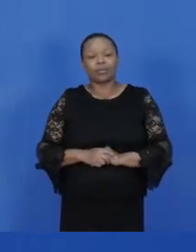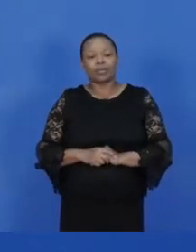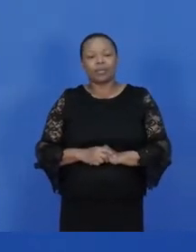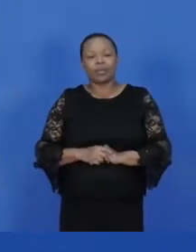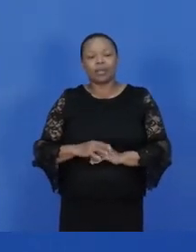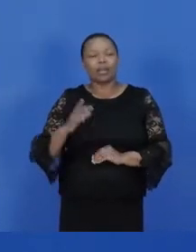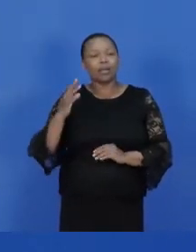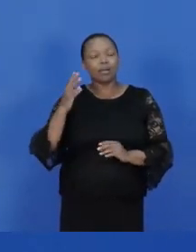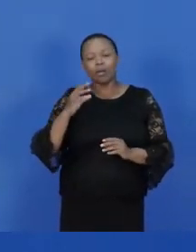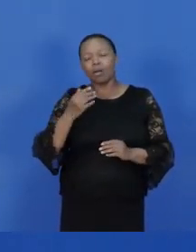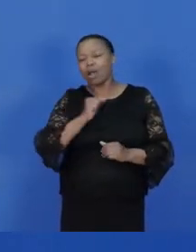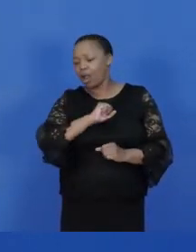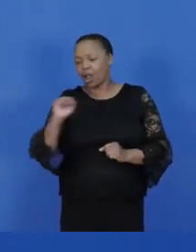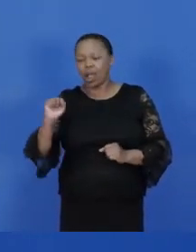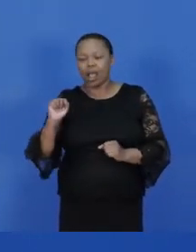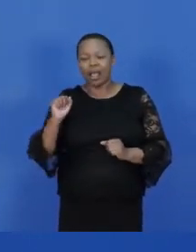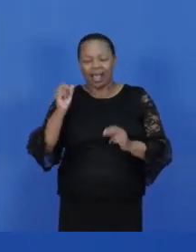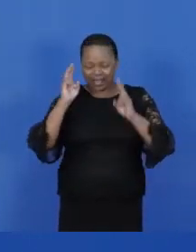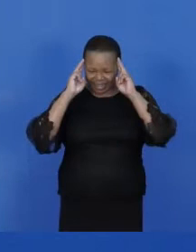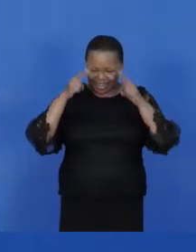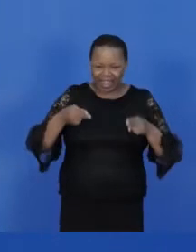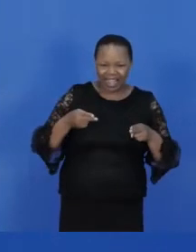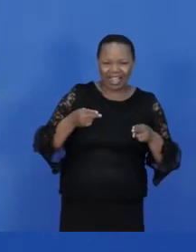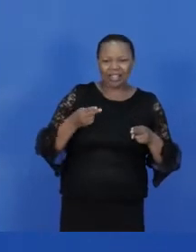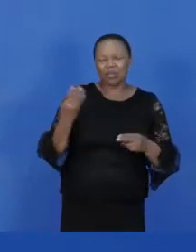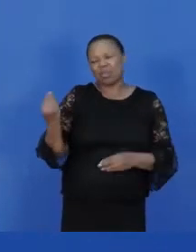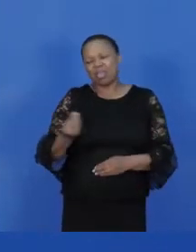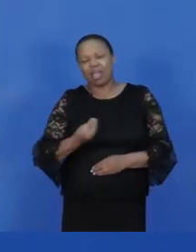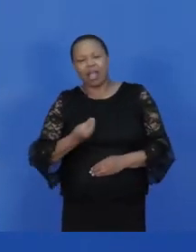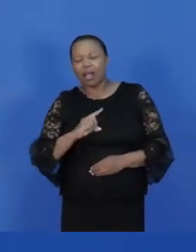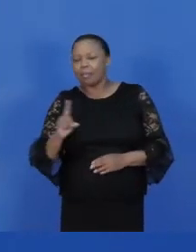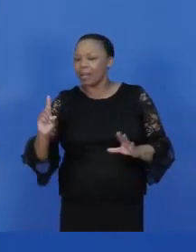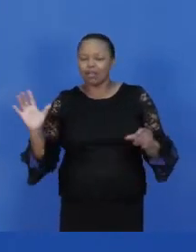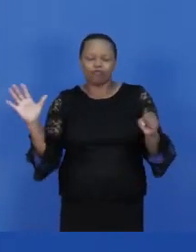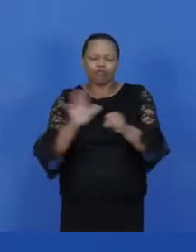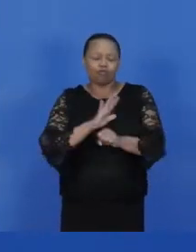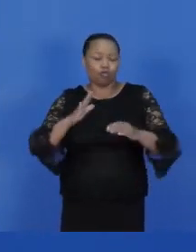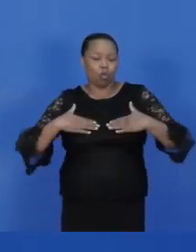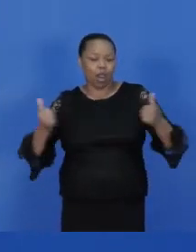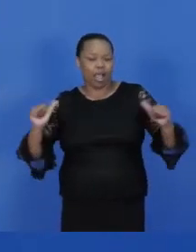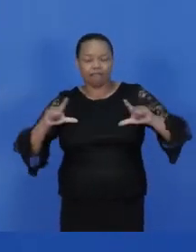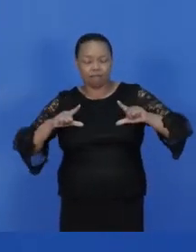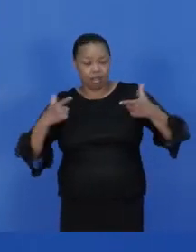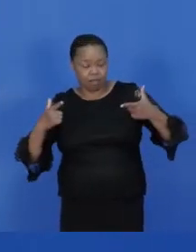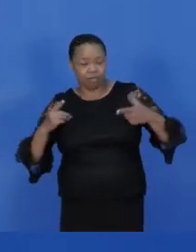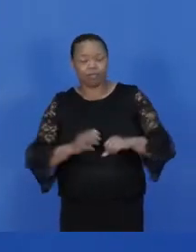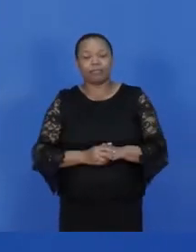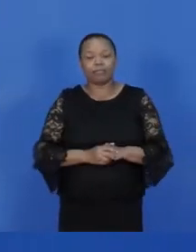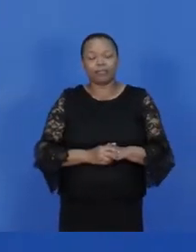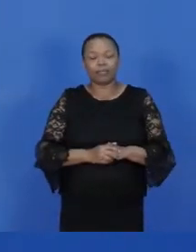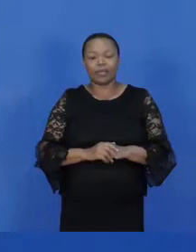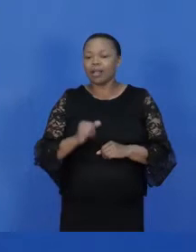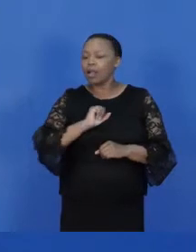die when they are only a few days old. No longer will adults die before they have lived a full life. No longer will people be considered